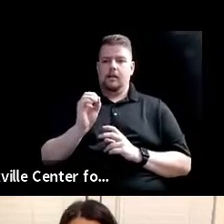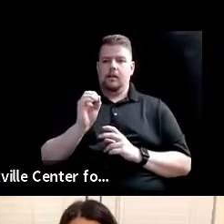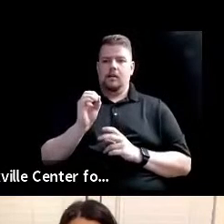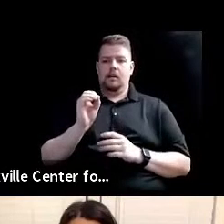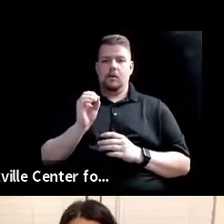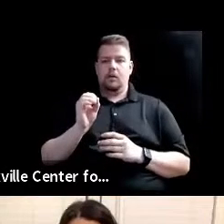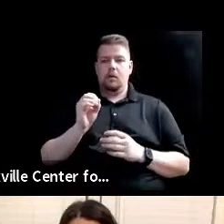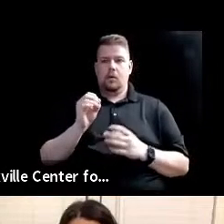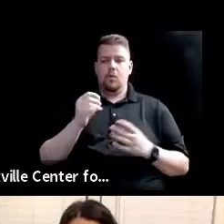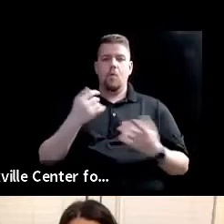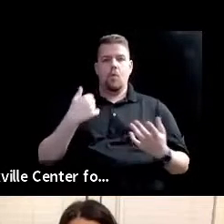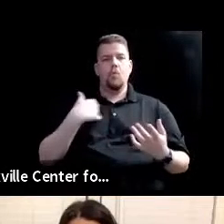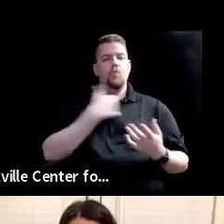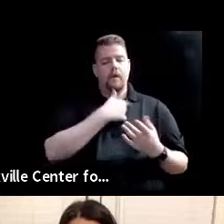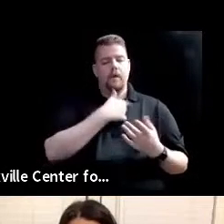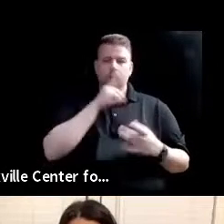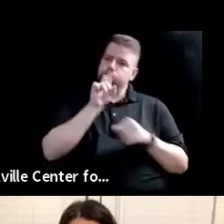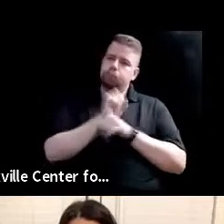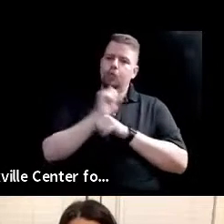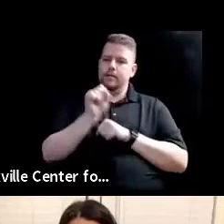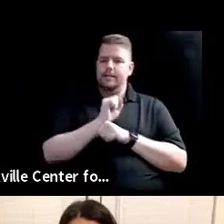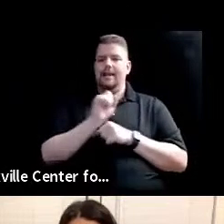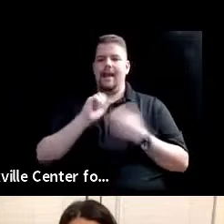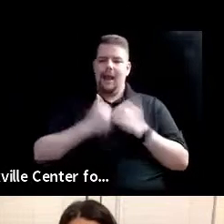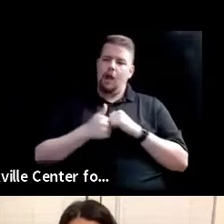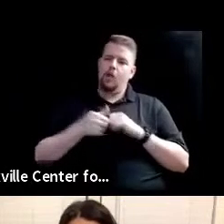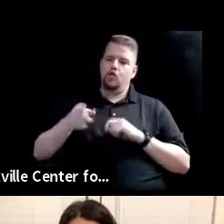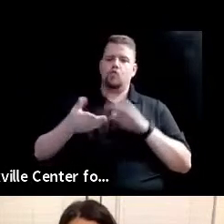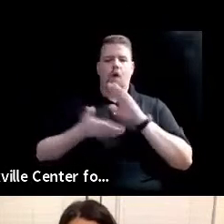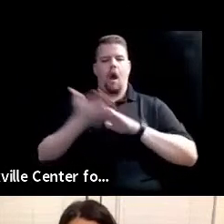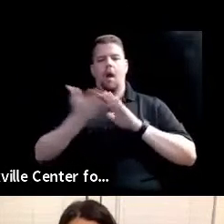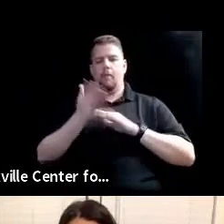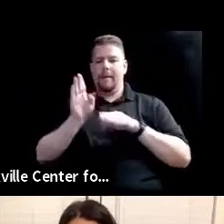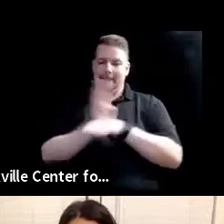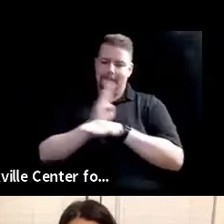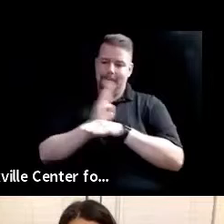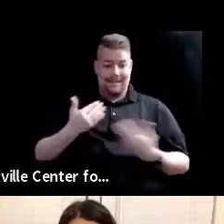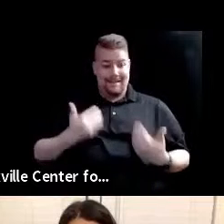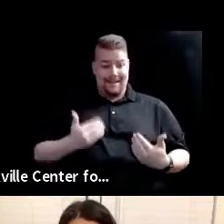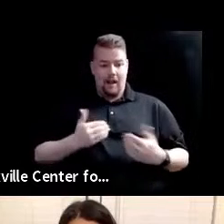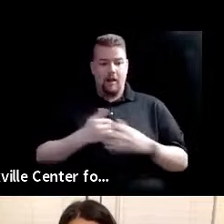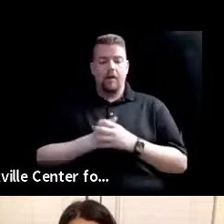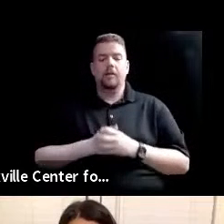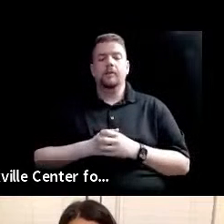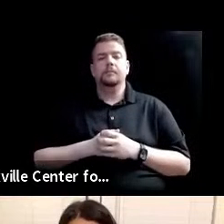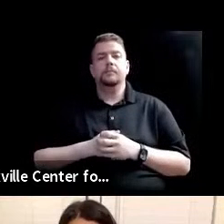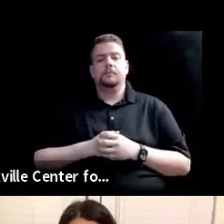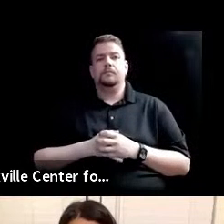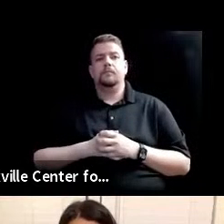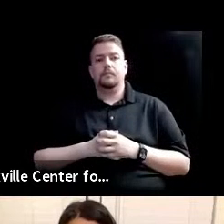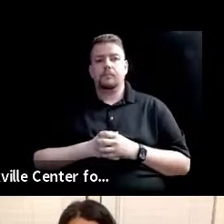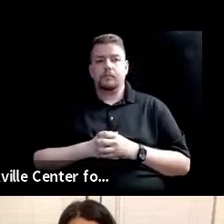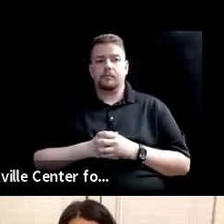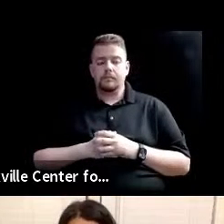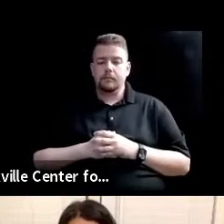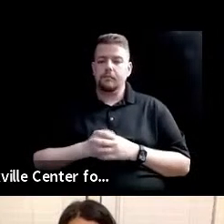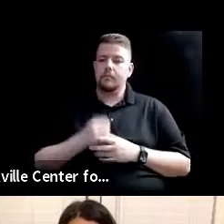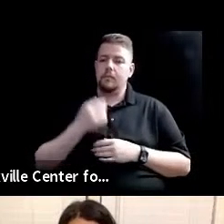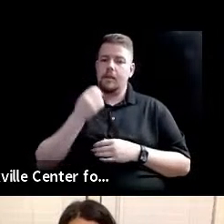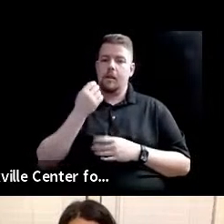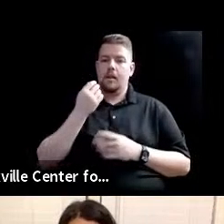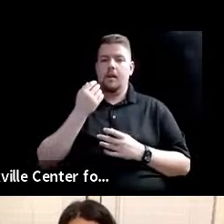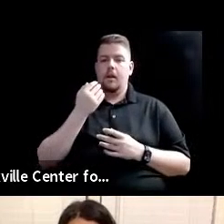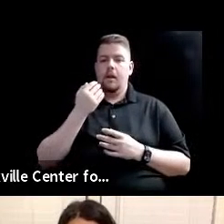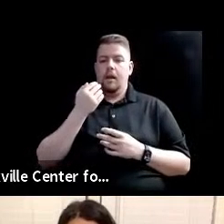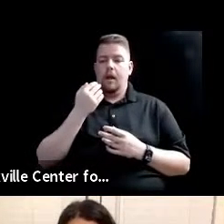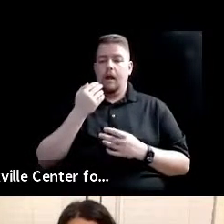are really, that's how you're operating your businesses. Now, I was not aware that, I